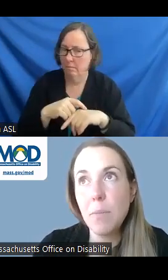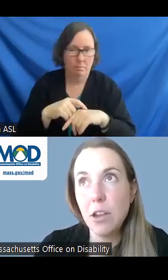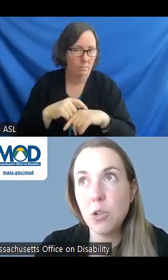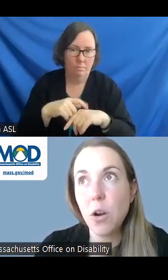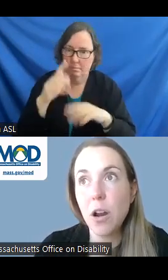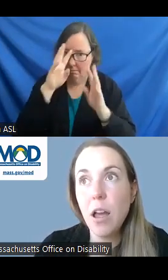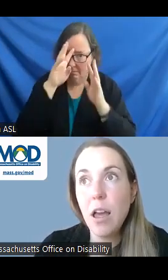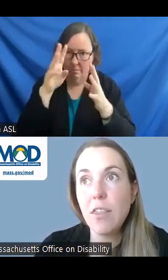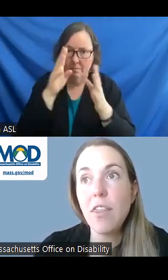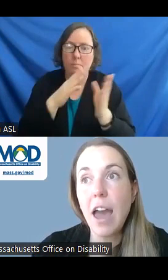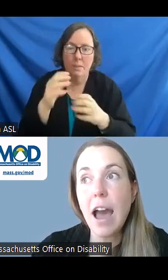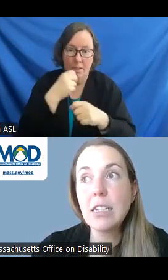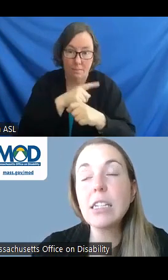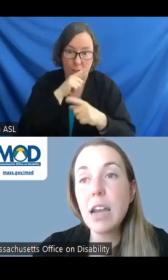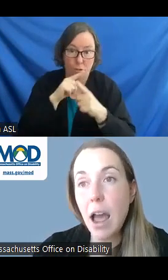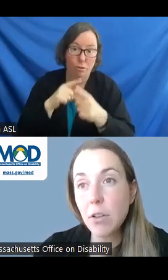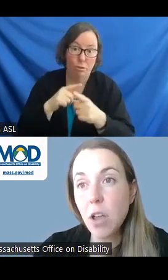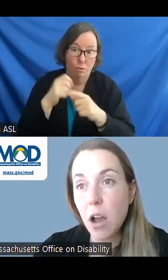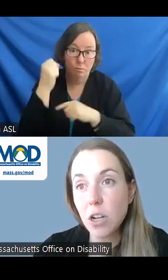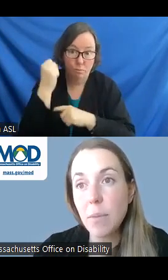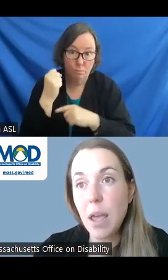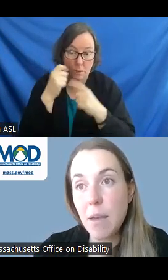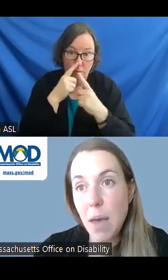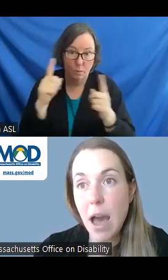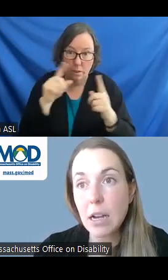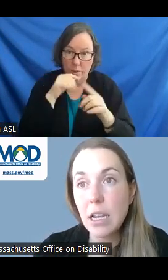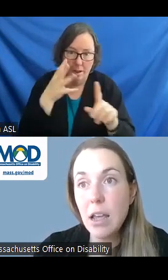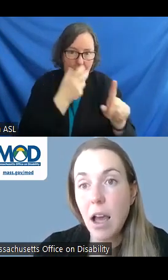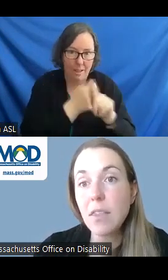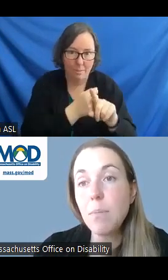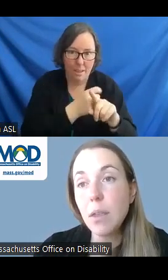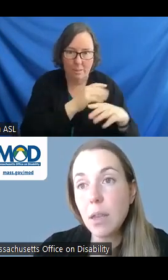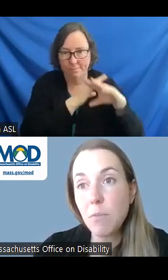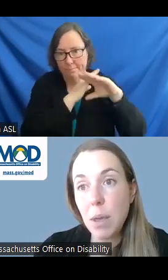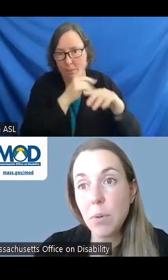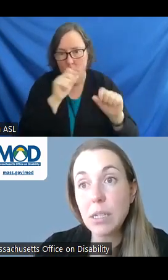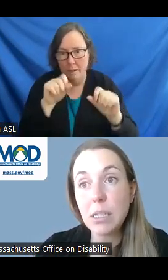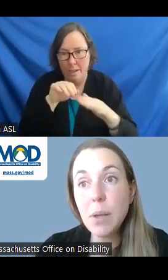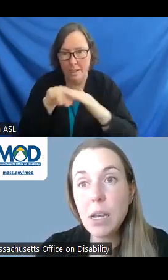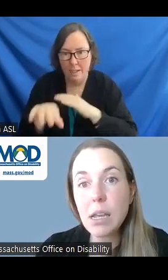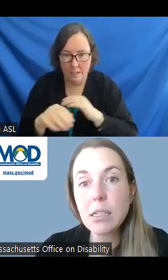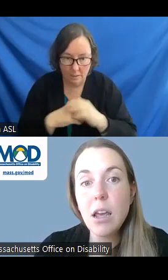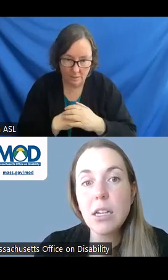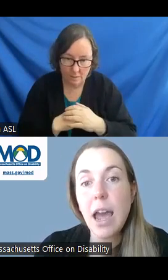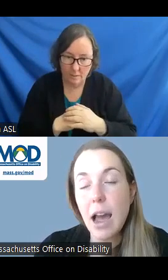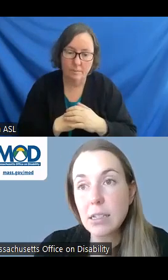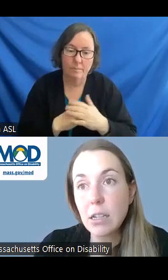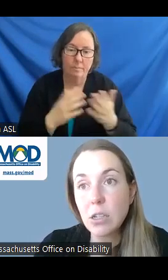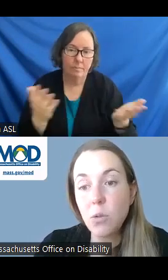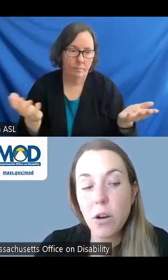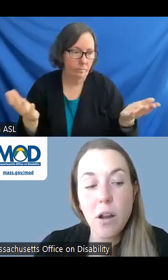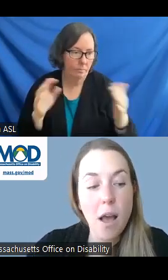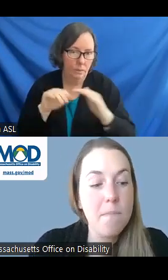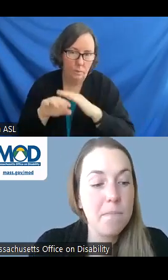you're going to make sure that that doesn't have a long-term impact on the ability of people with disabilities to